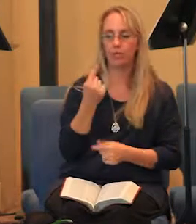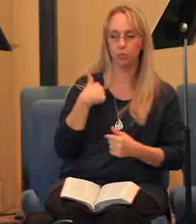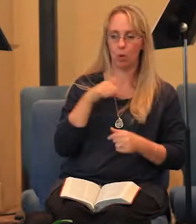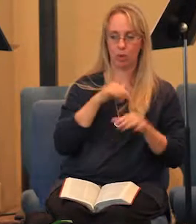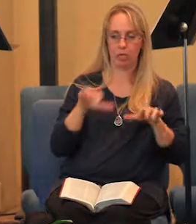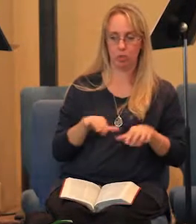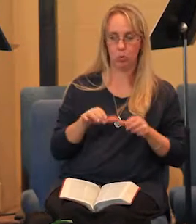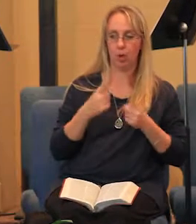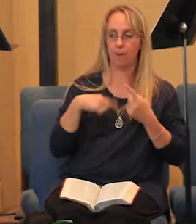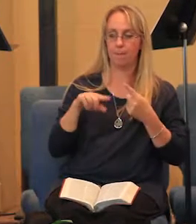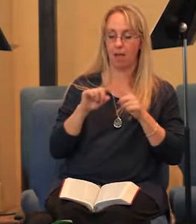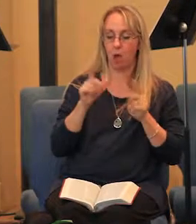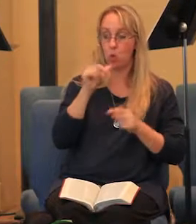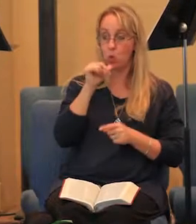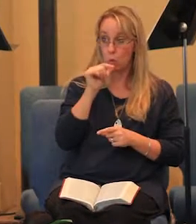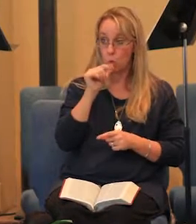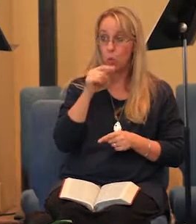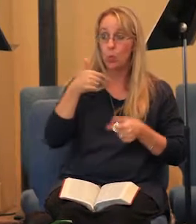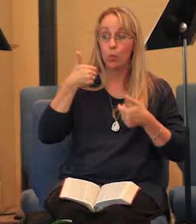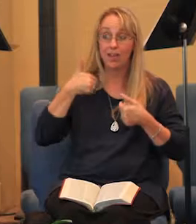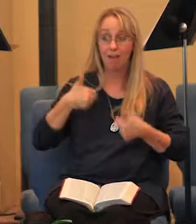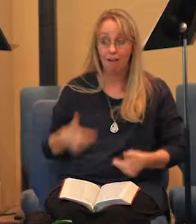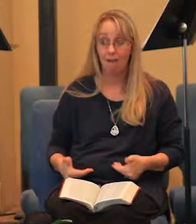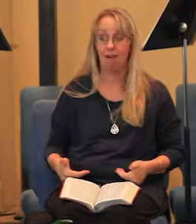about who we are.